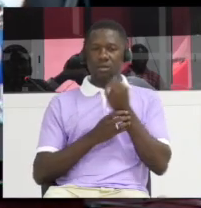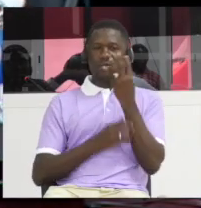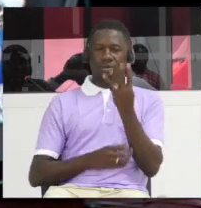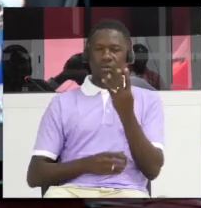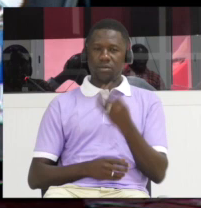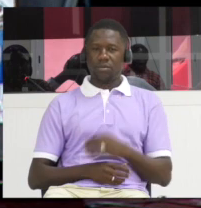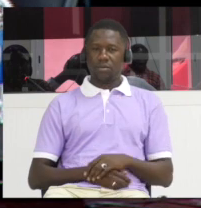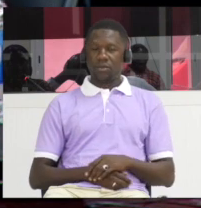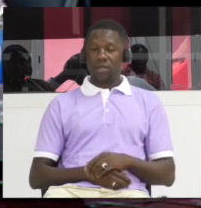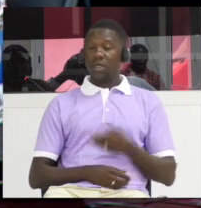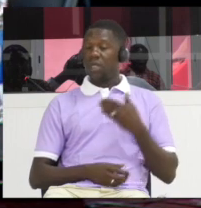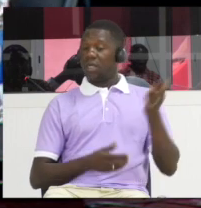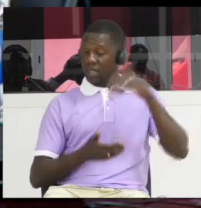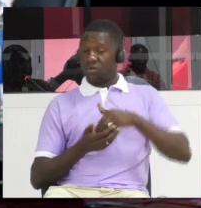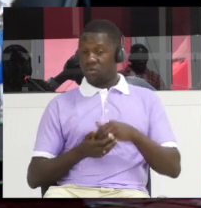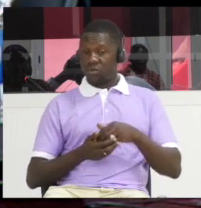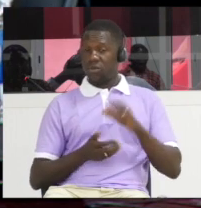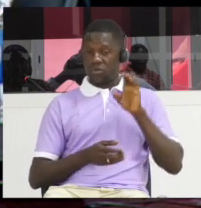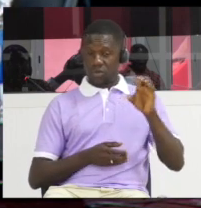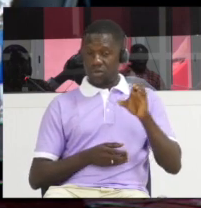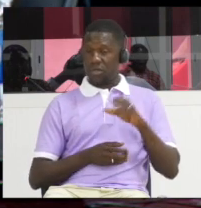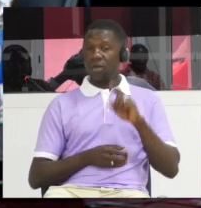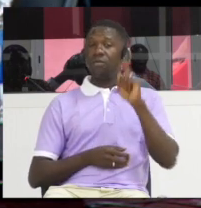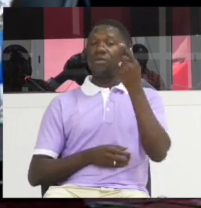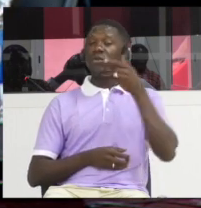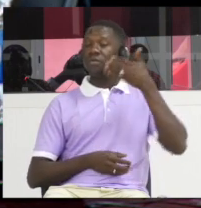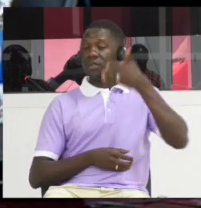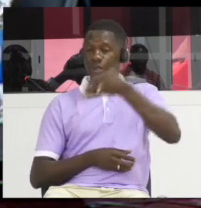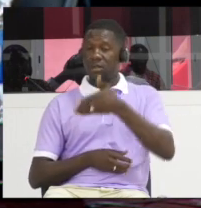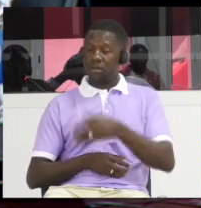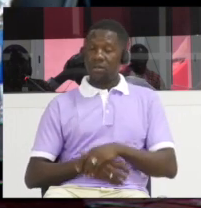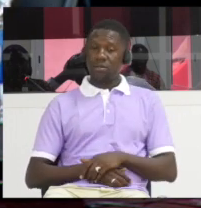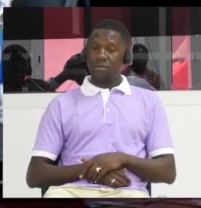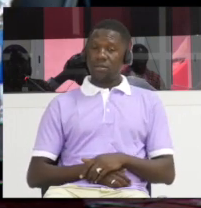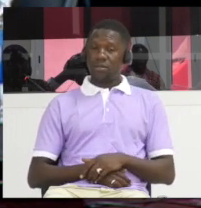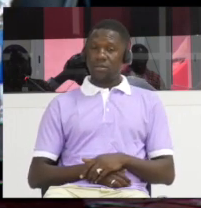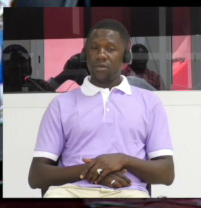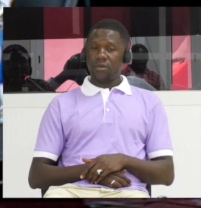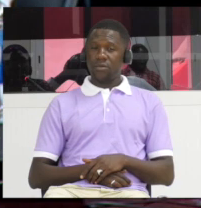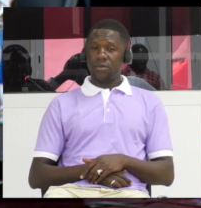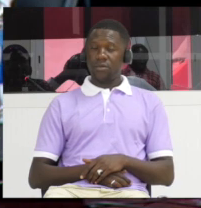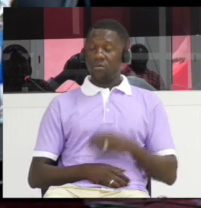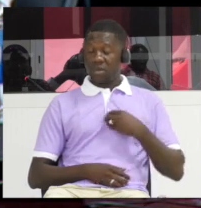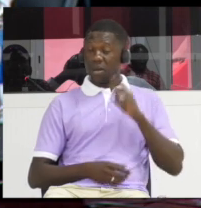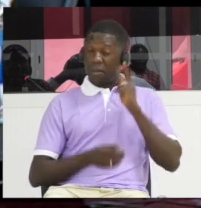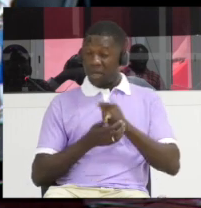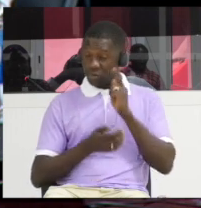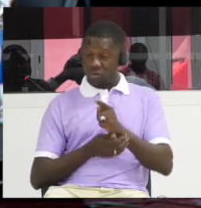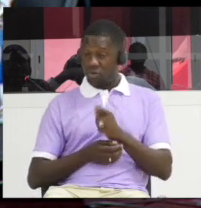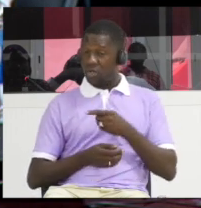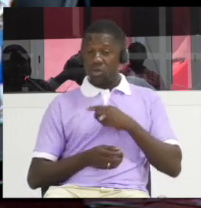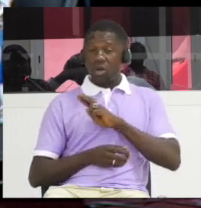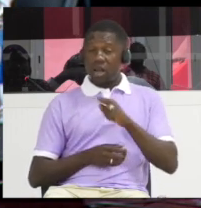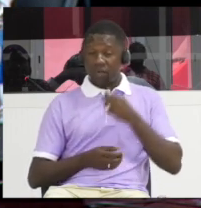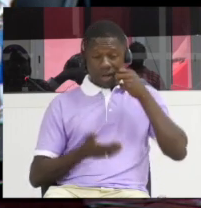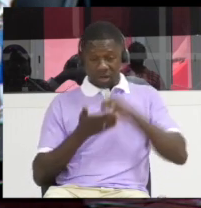3rd June 1994. He was already he came to the country on his first visit, you know, and I insisted that he hasn't